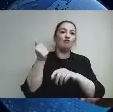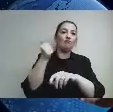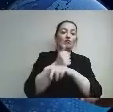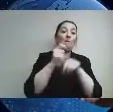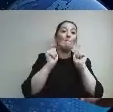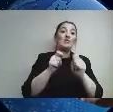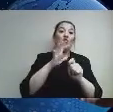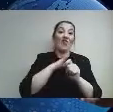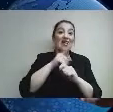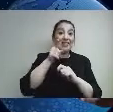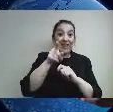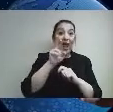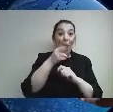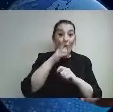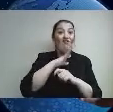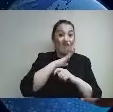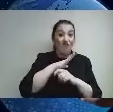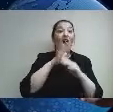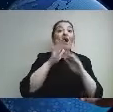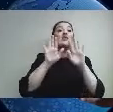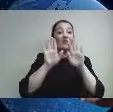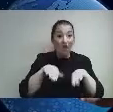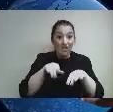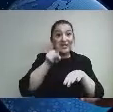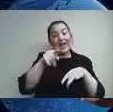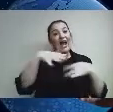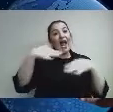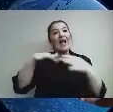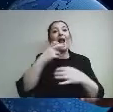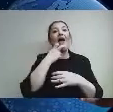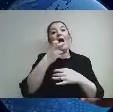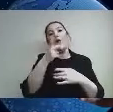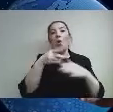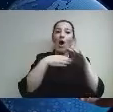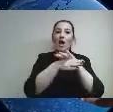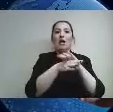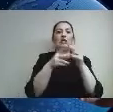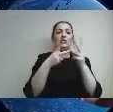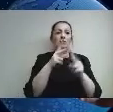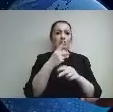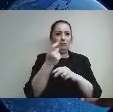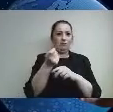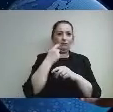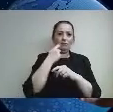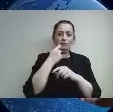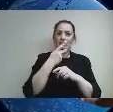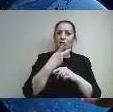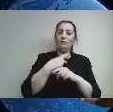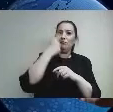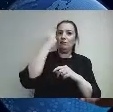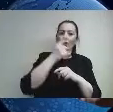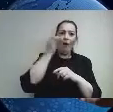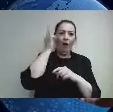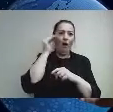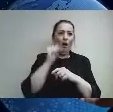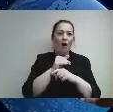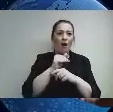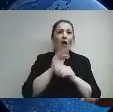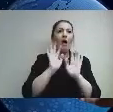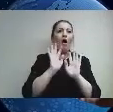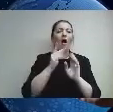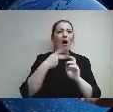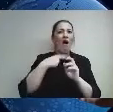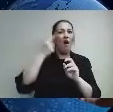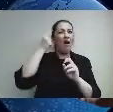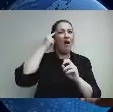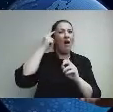disabled or individuals with disabilities. I said, are you going to give me fewer responsibilities? Are you going to give me a